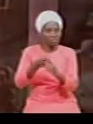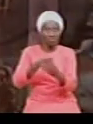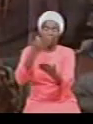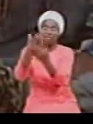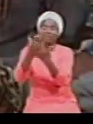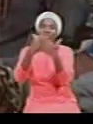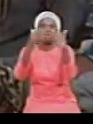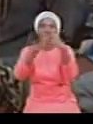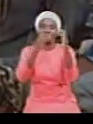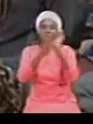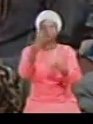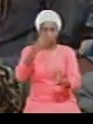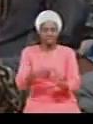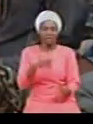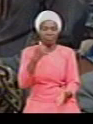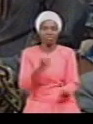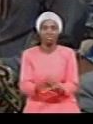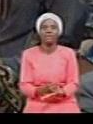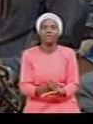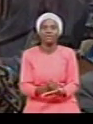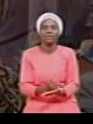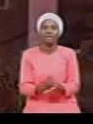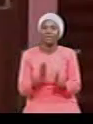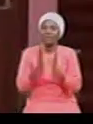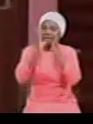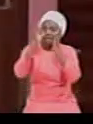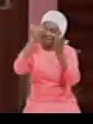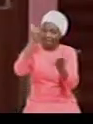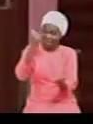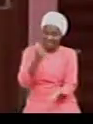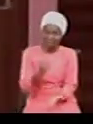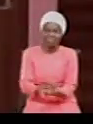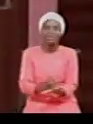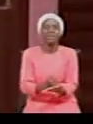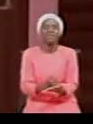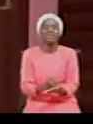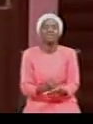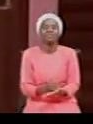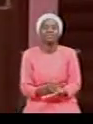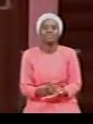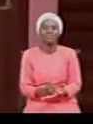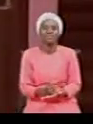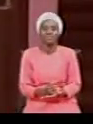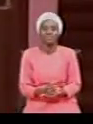to heaven. Did I hear an amen? Amen?